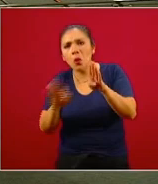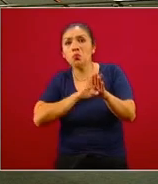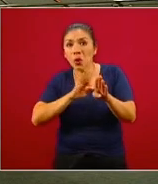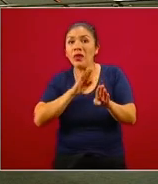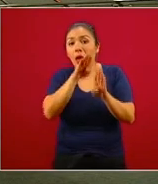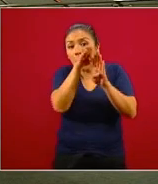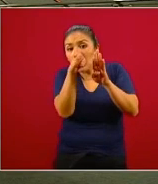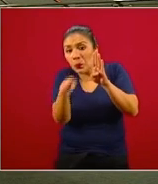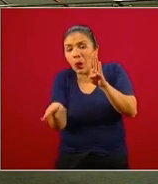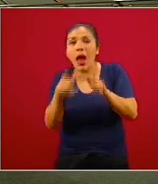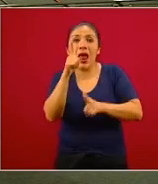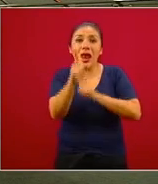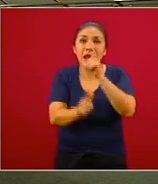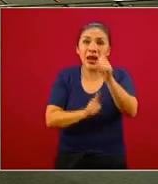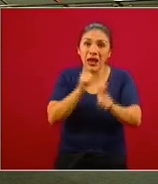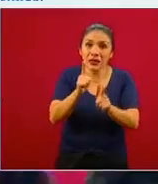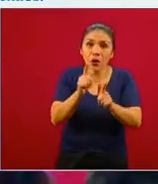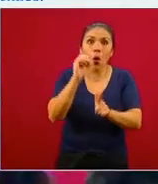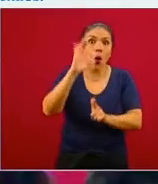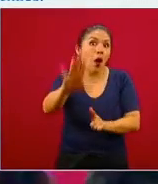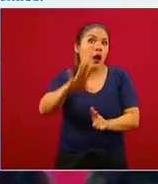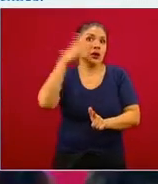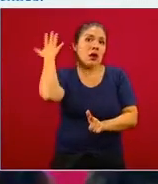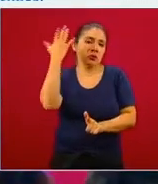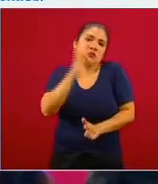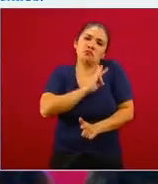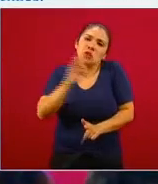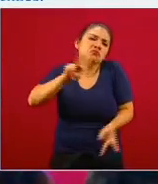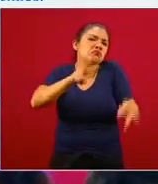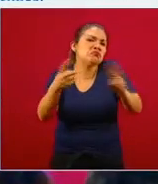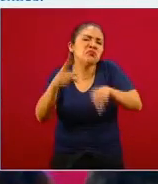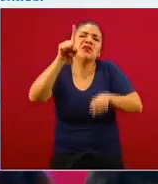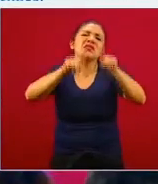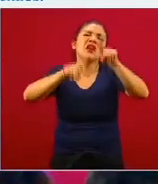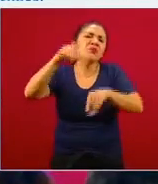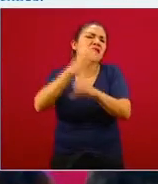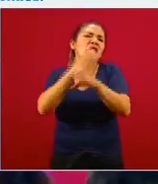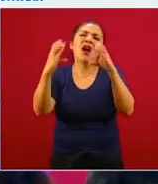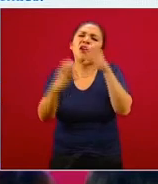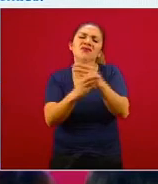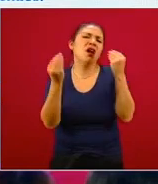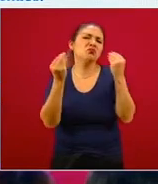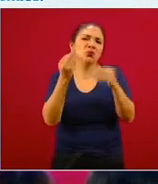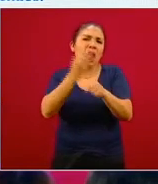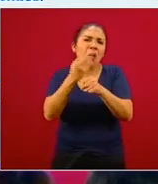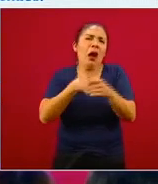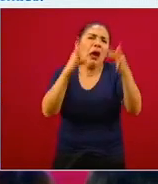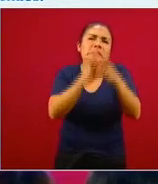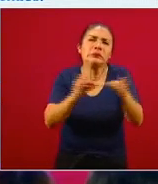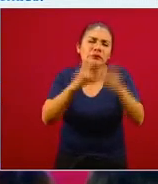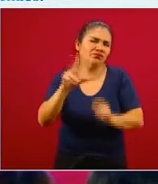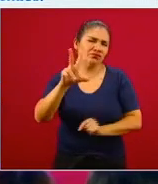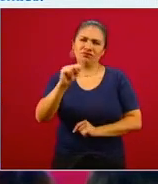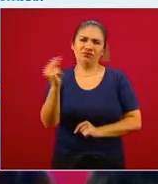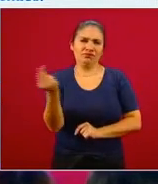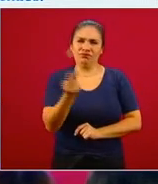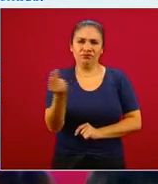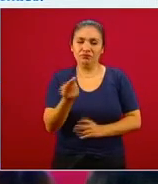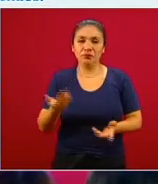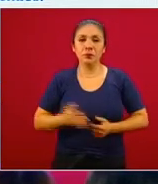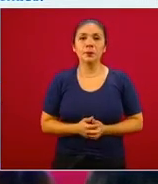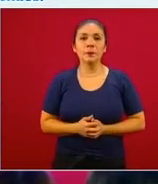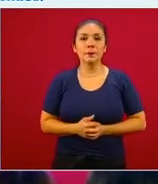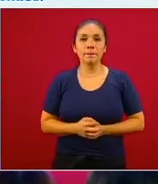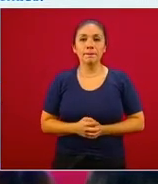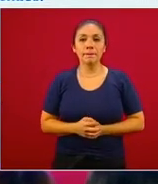And when the transmission rates are decreasing, they can go lower or faster, depending on a number of